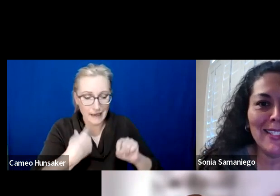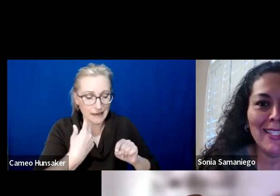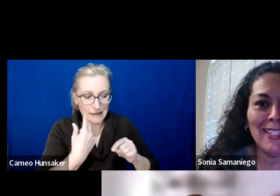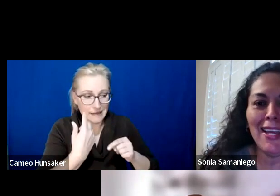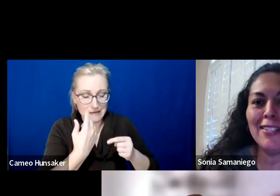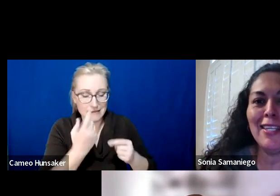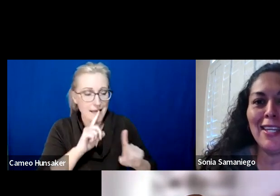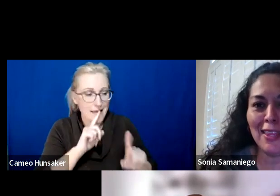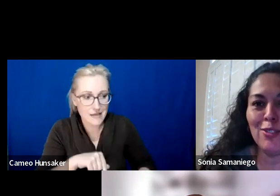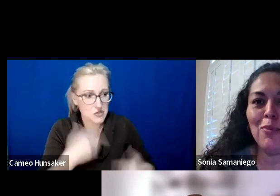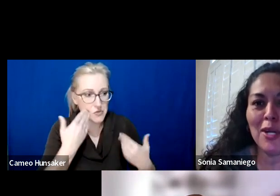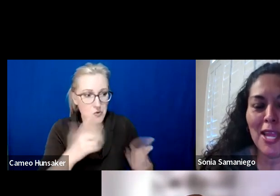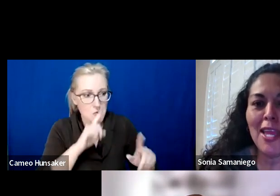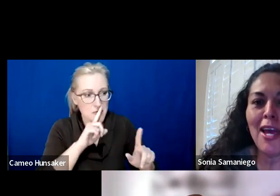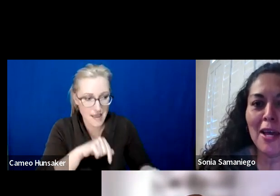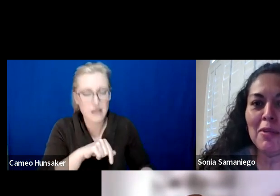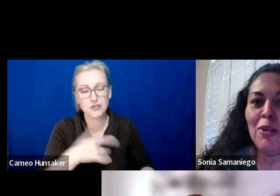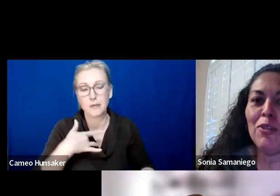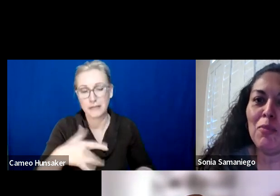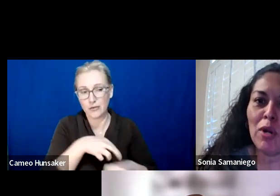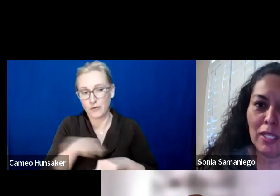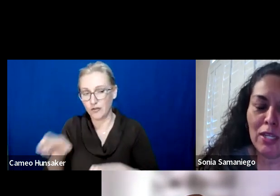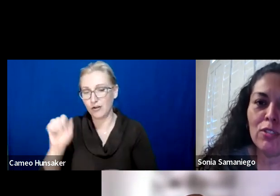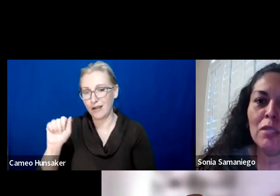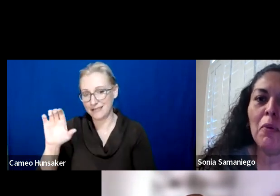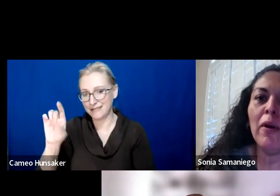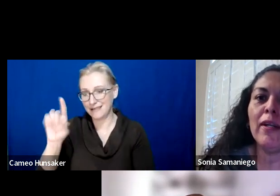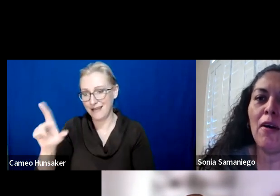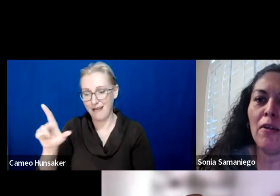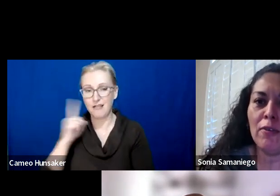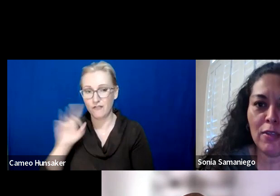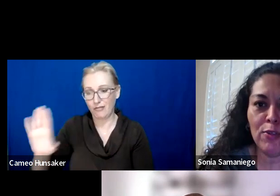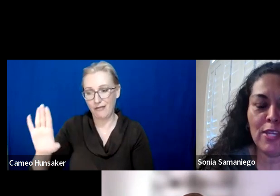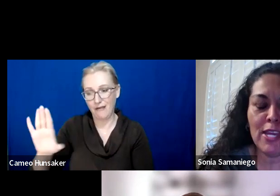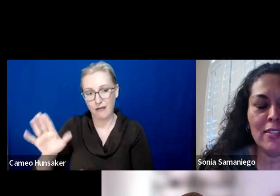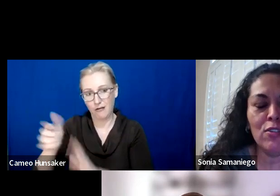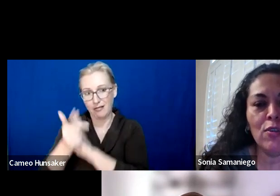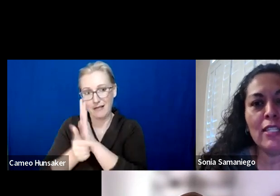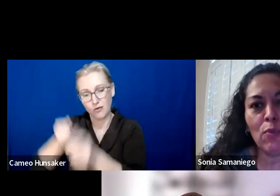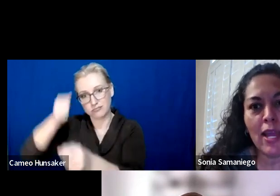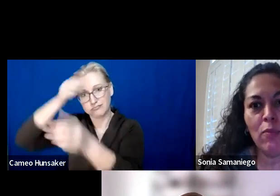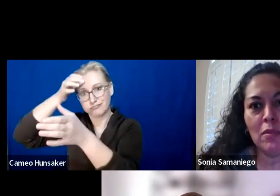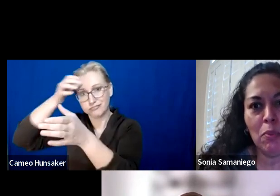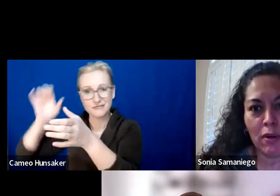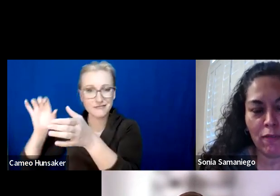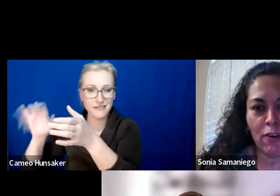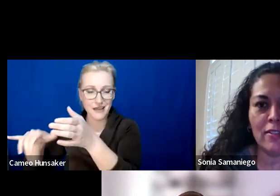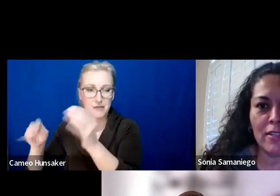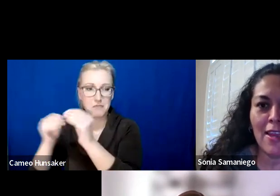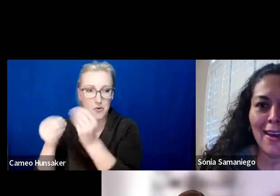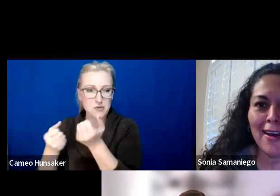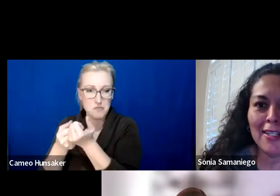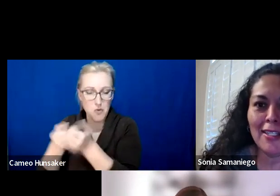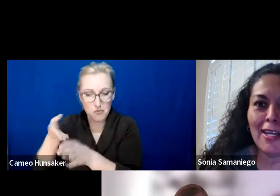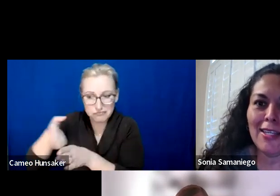them over to ACDL to get those more, the more legal support and all those other things. And so that's why it was important